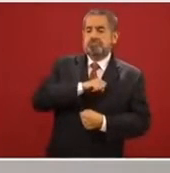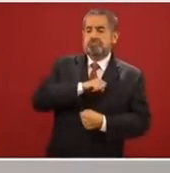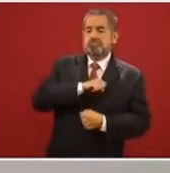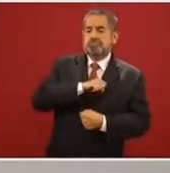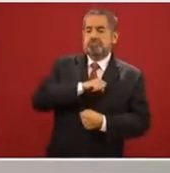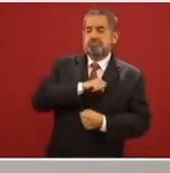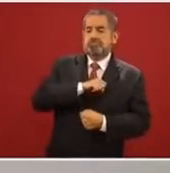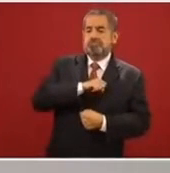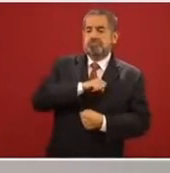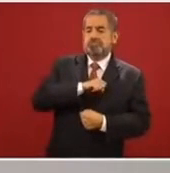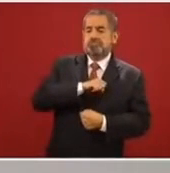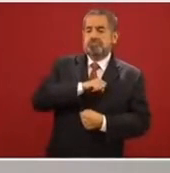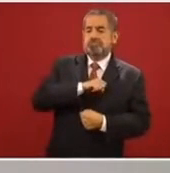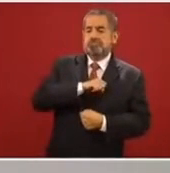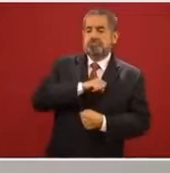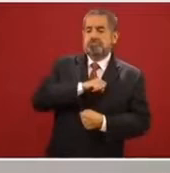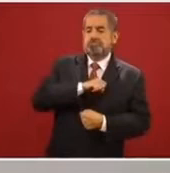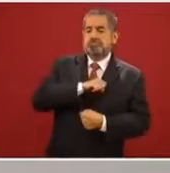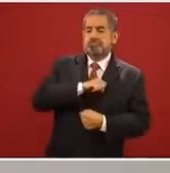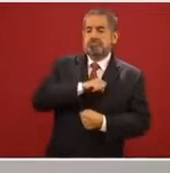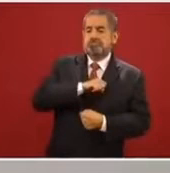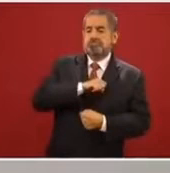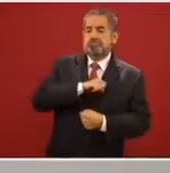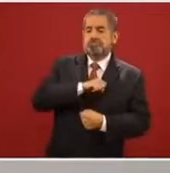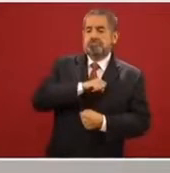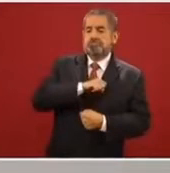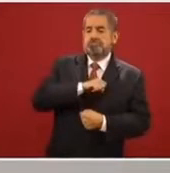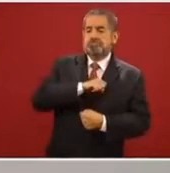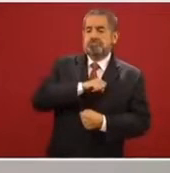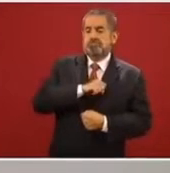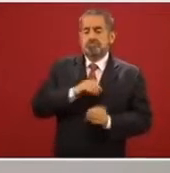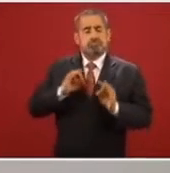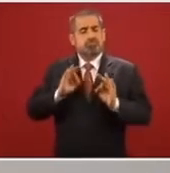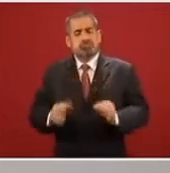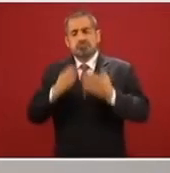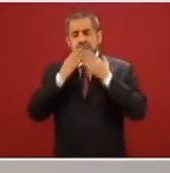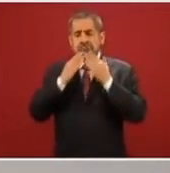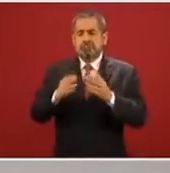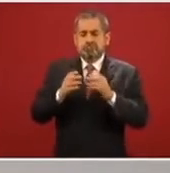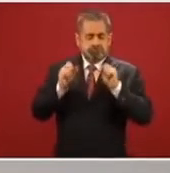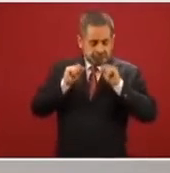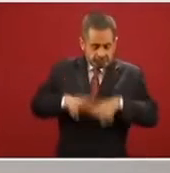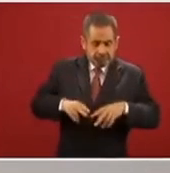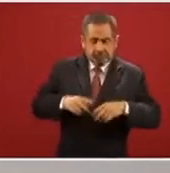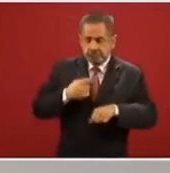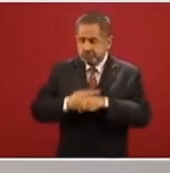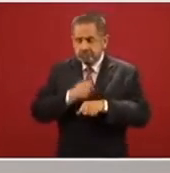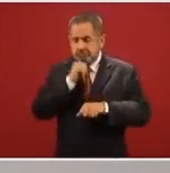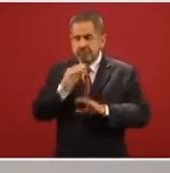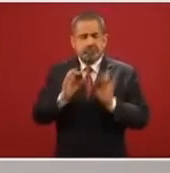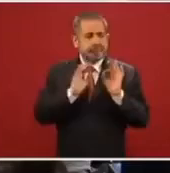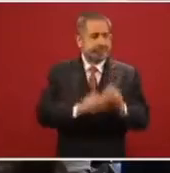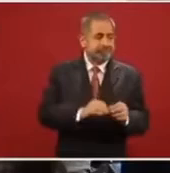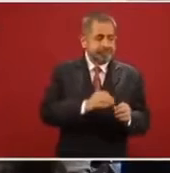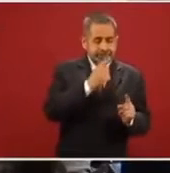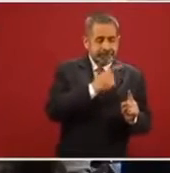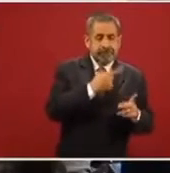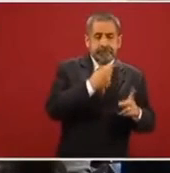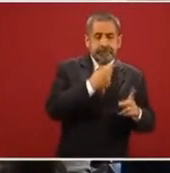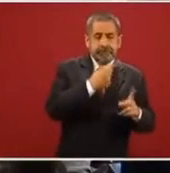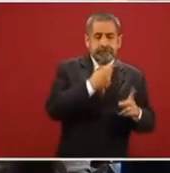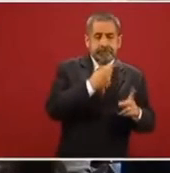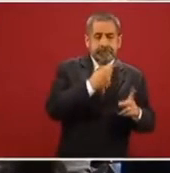become recovered or recuperate intimately sin secuelas y pasan a ser el